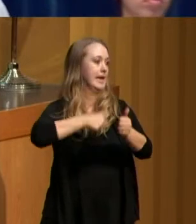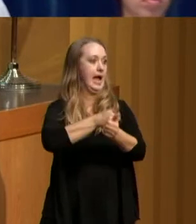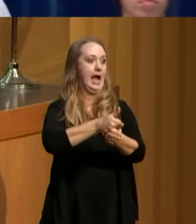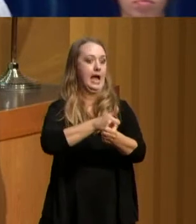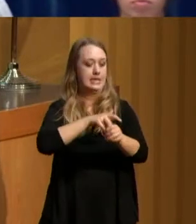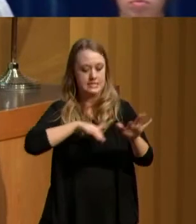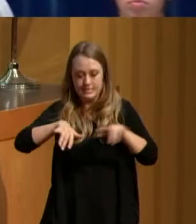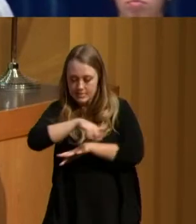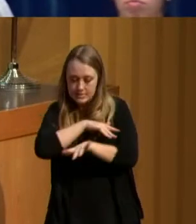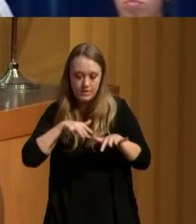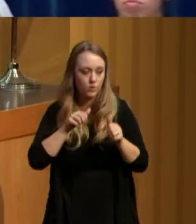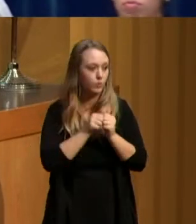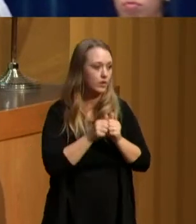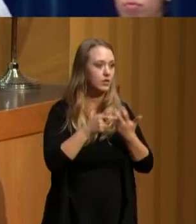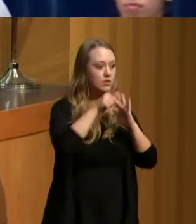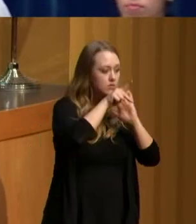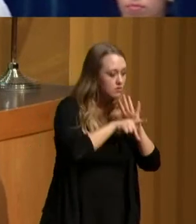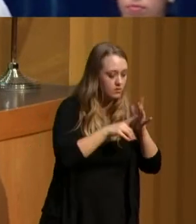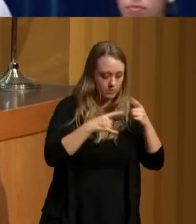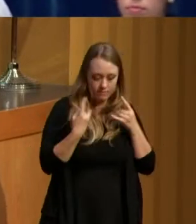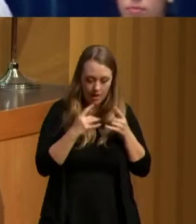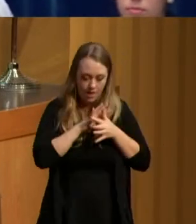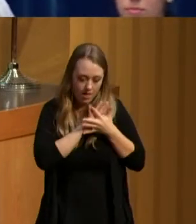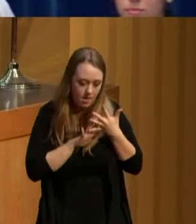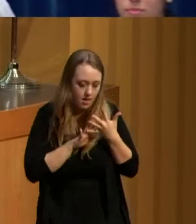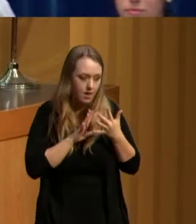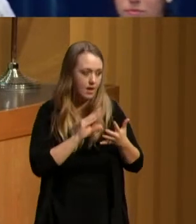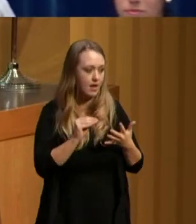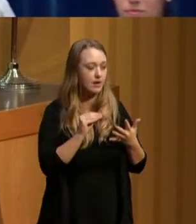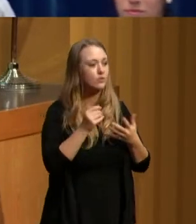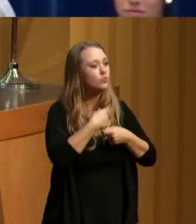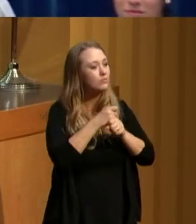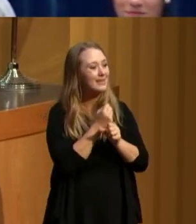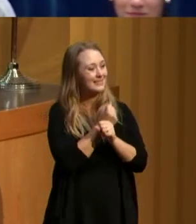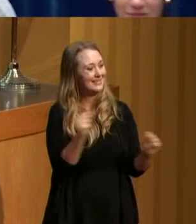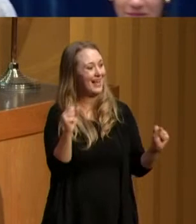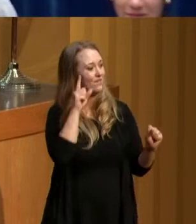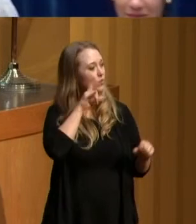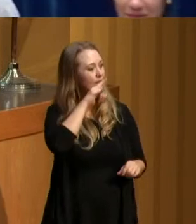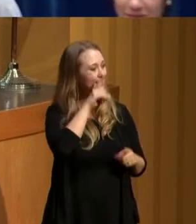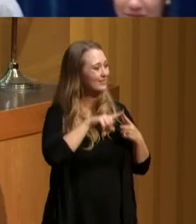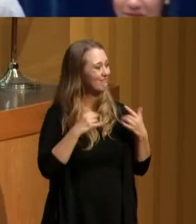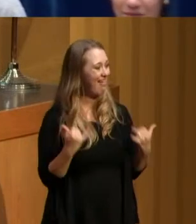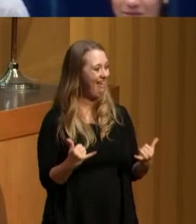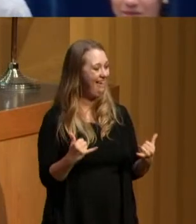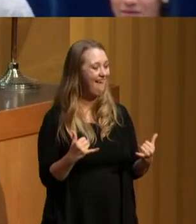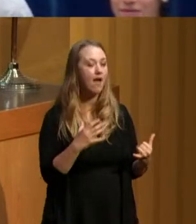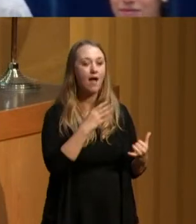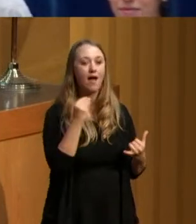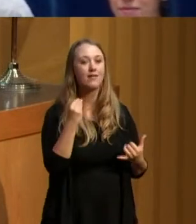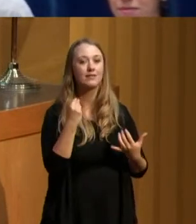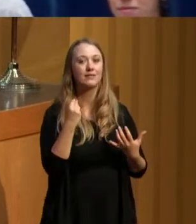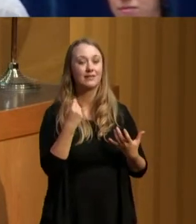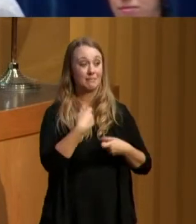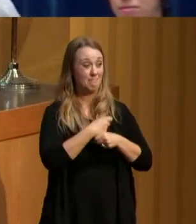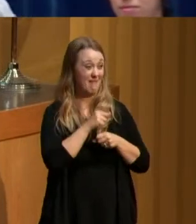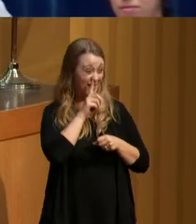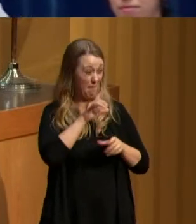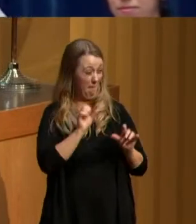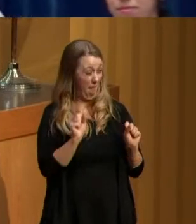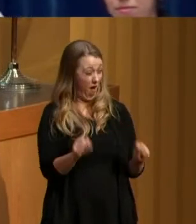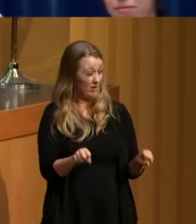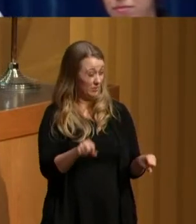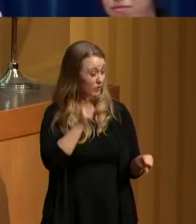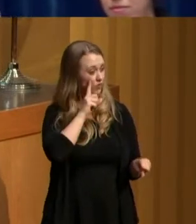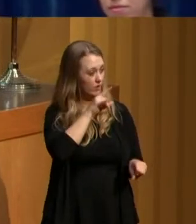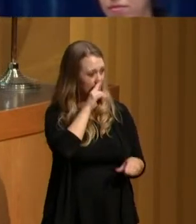pandemic with protocols and all that stuff to not only make it safe for the kids to play, but also to make it possible for the kids to